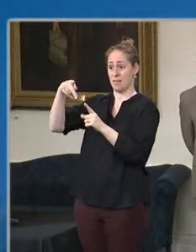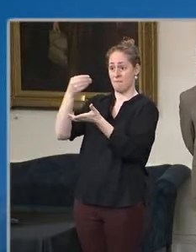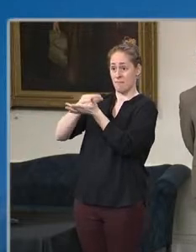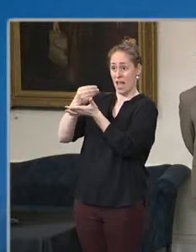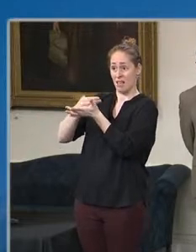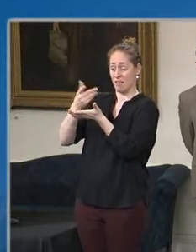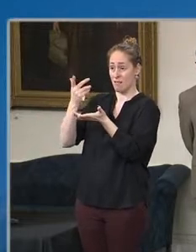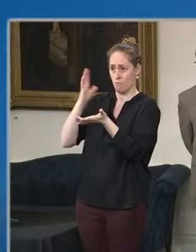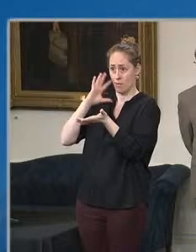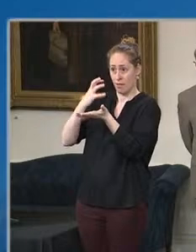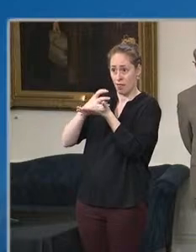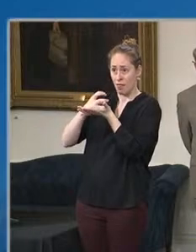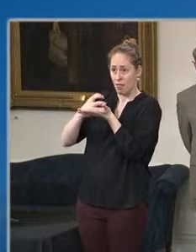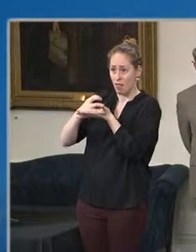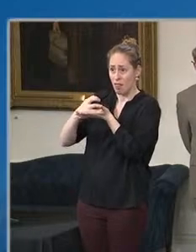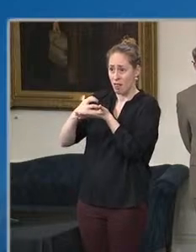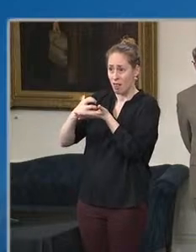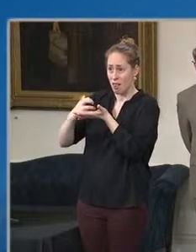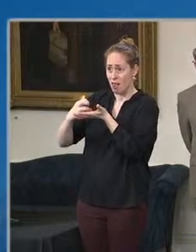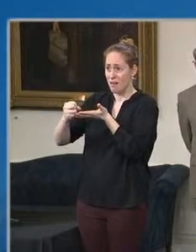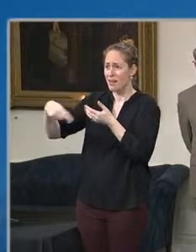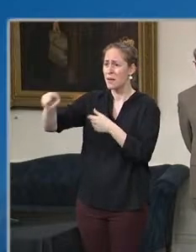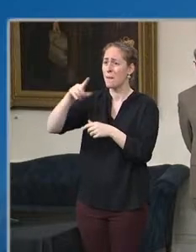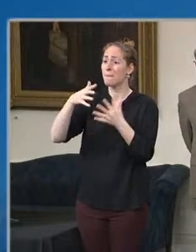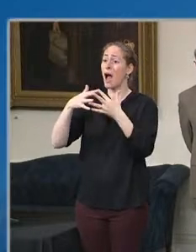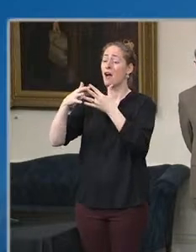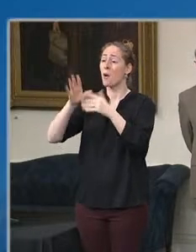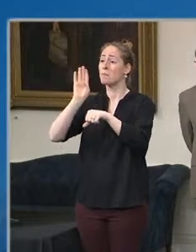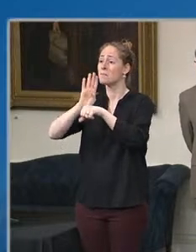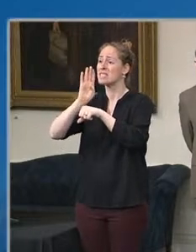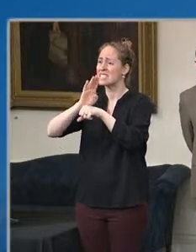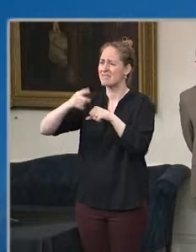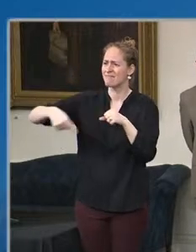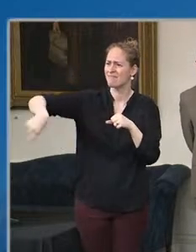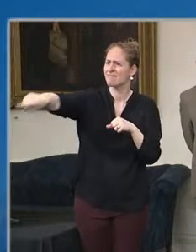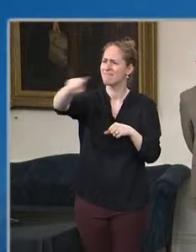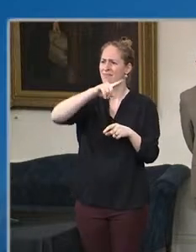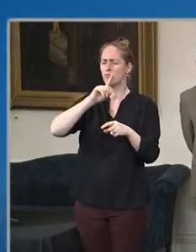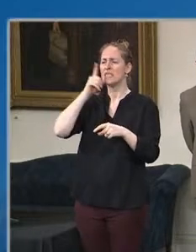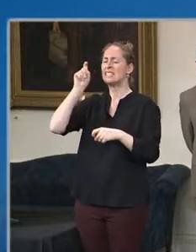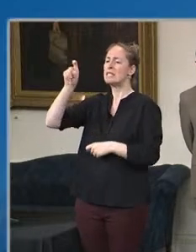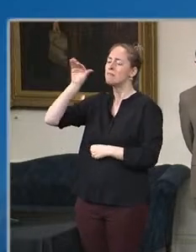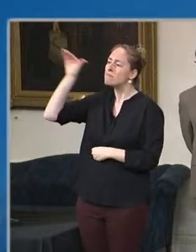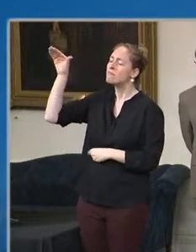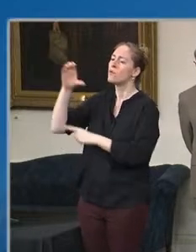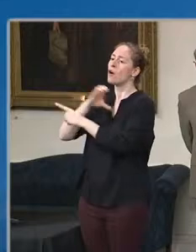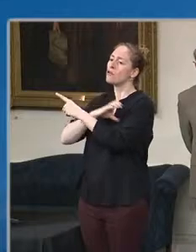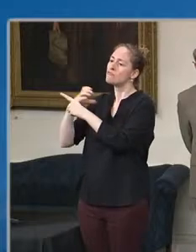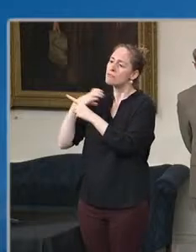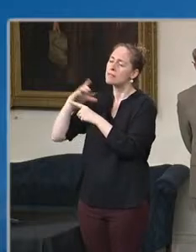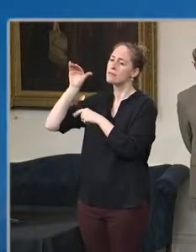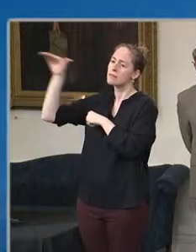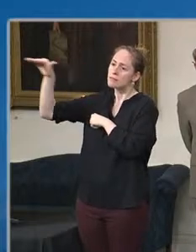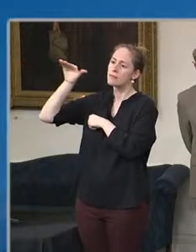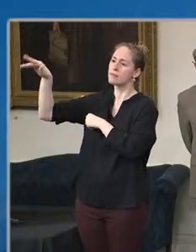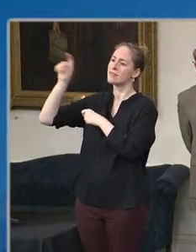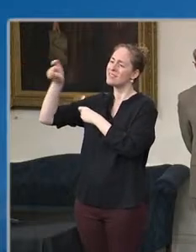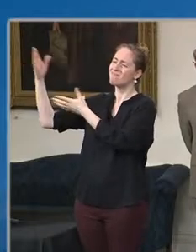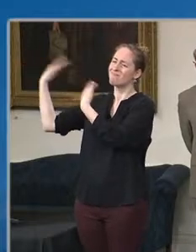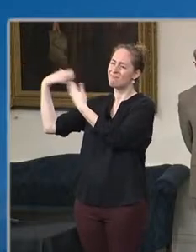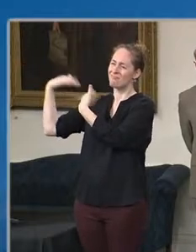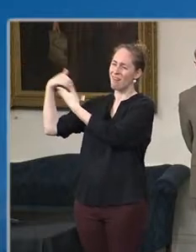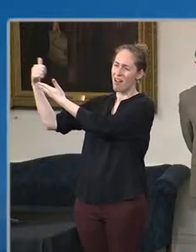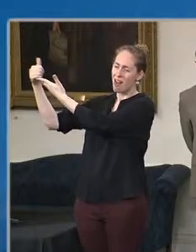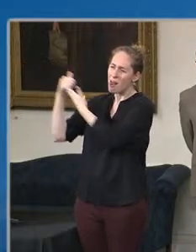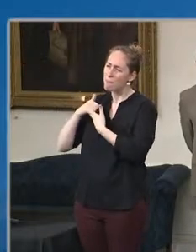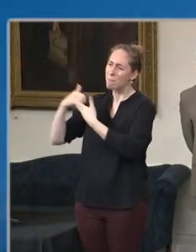America's businesses urgently need Congress to act to provide more relief. Whatever